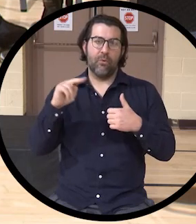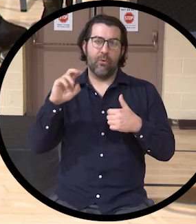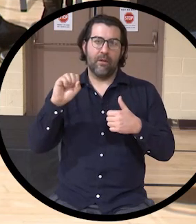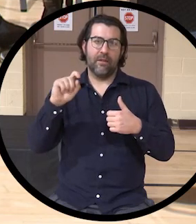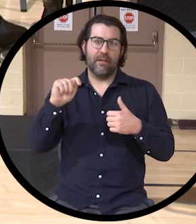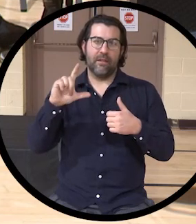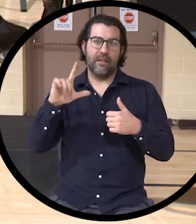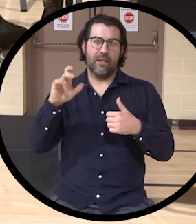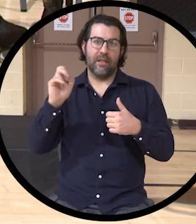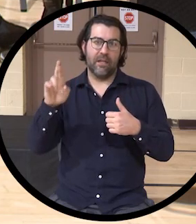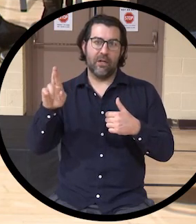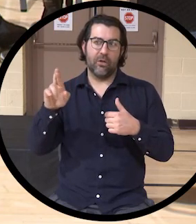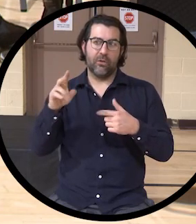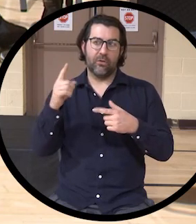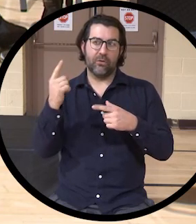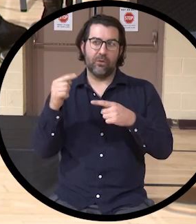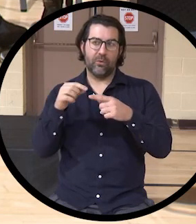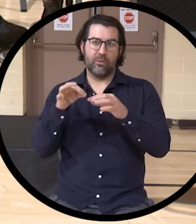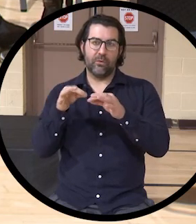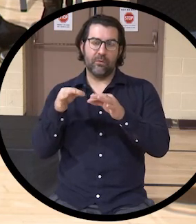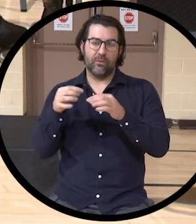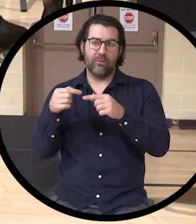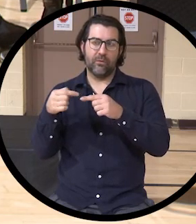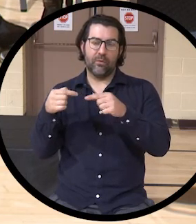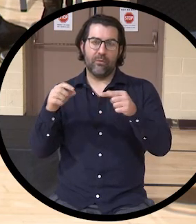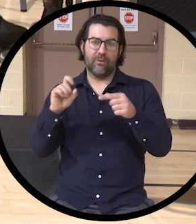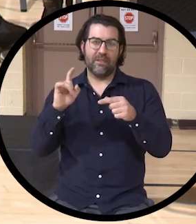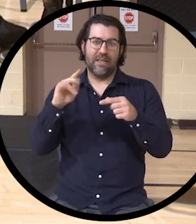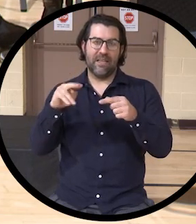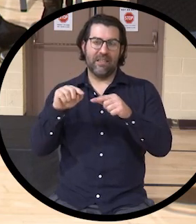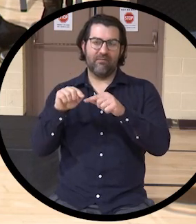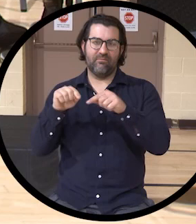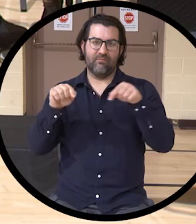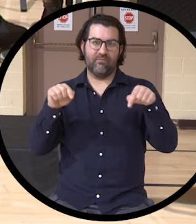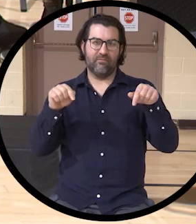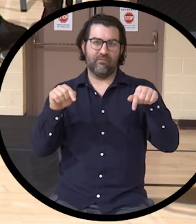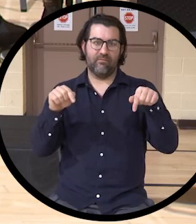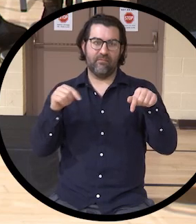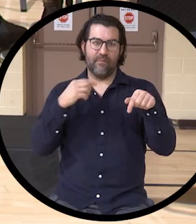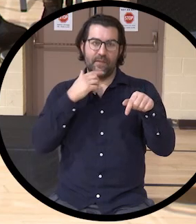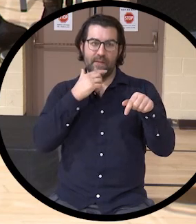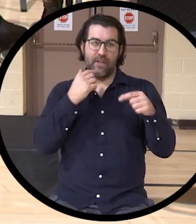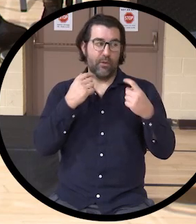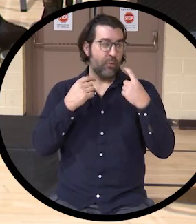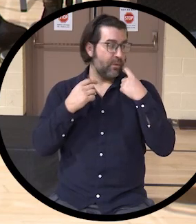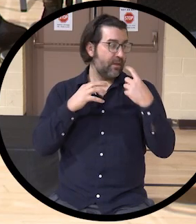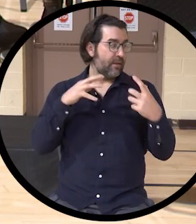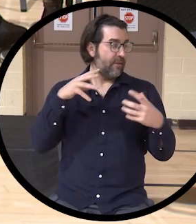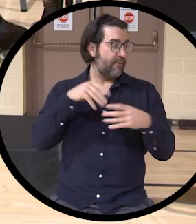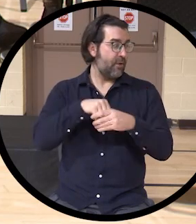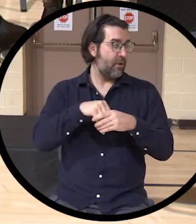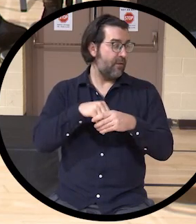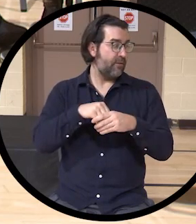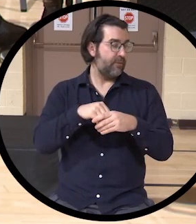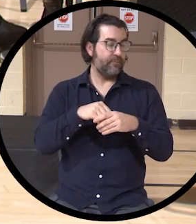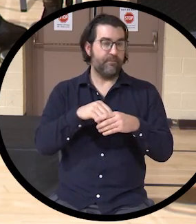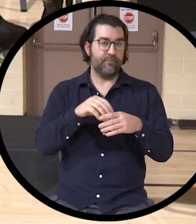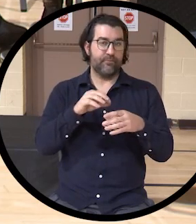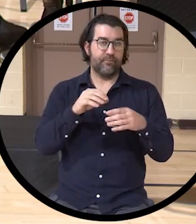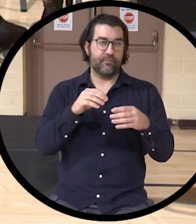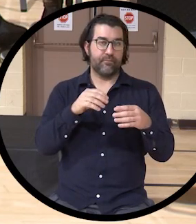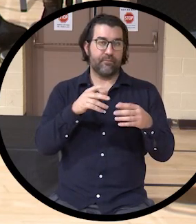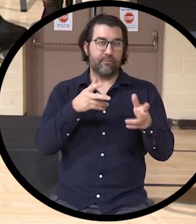just on one block off of Stanton. Was recently involved in a little fender bender because of the